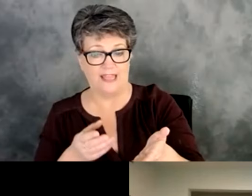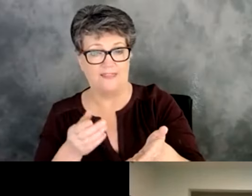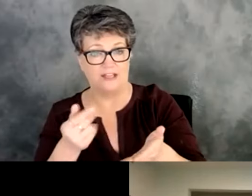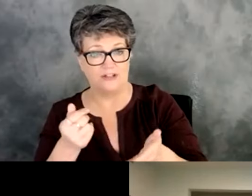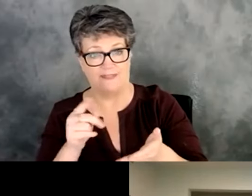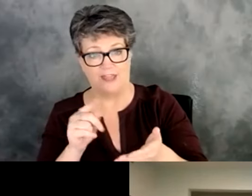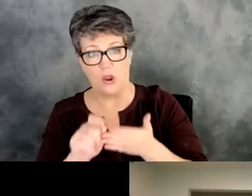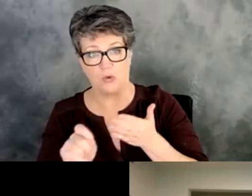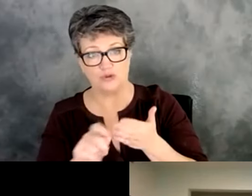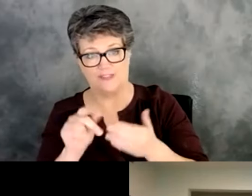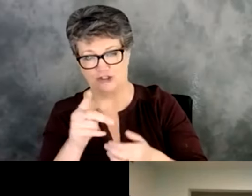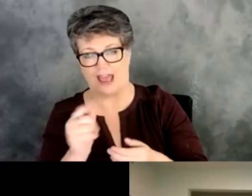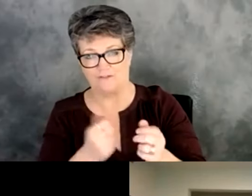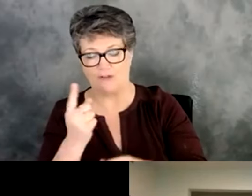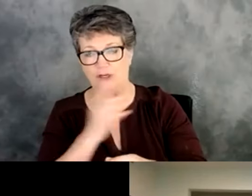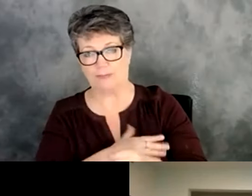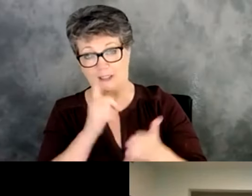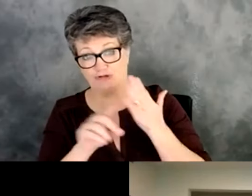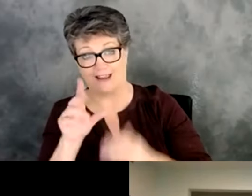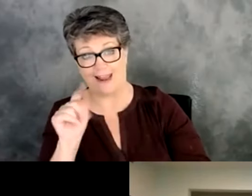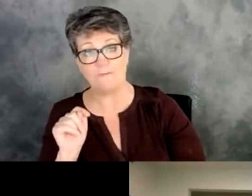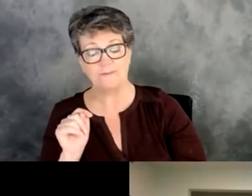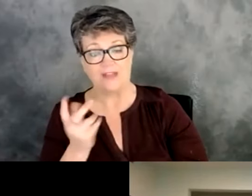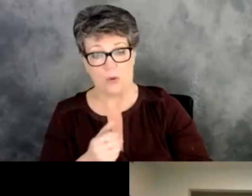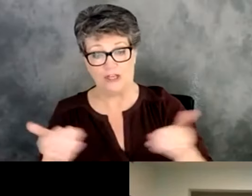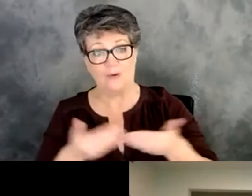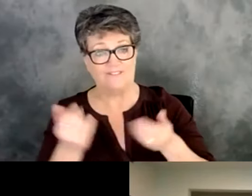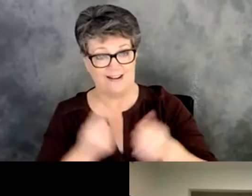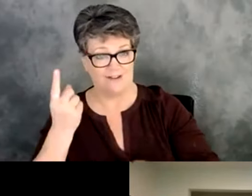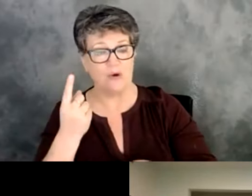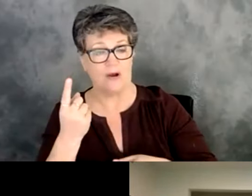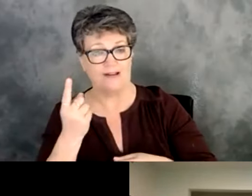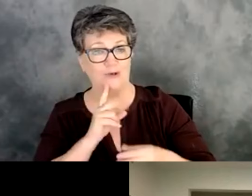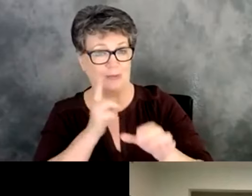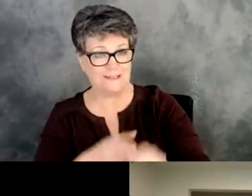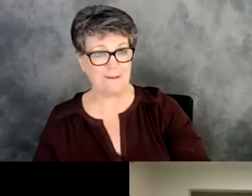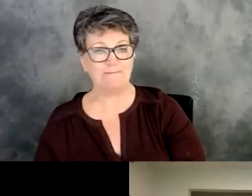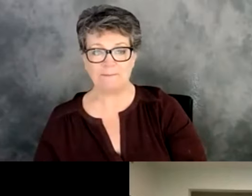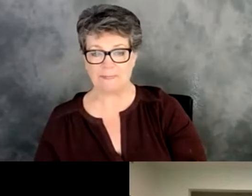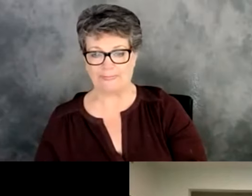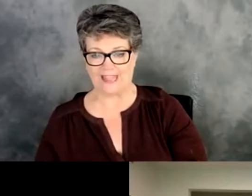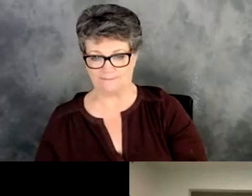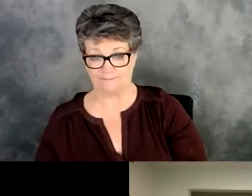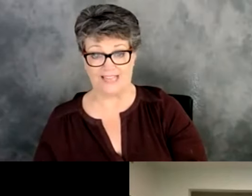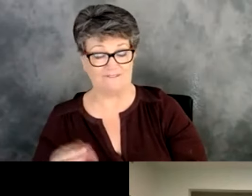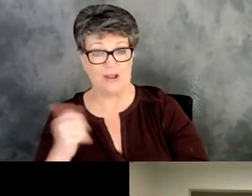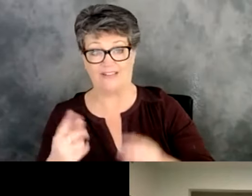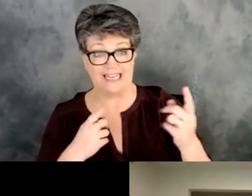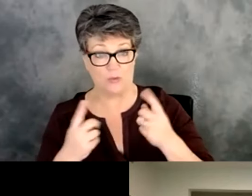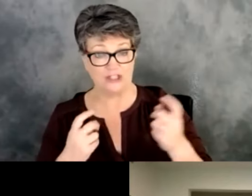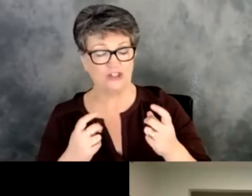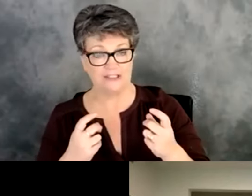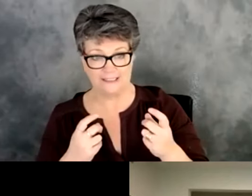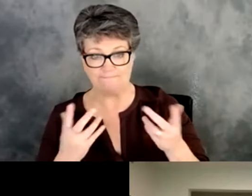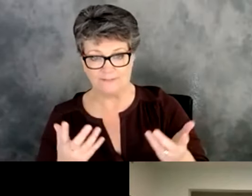in the notes for everyone to please check it out. And I want to invite everyone to attend. And if you have any questions, I left